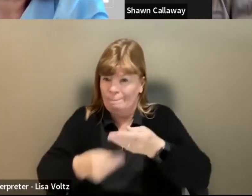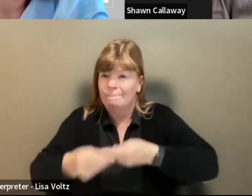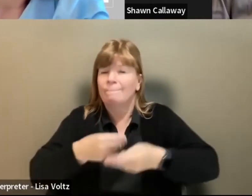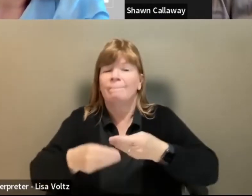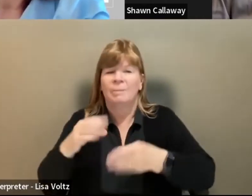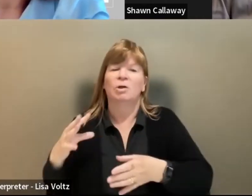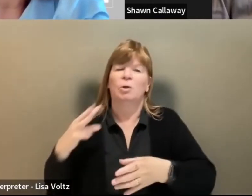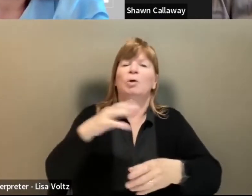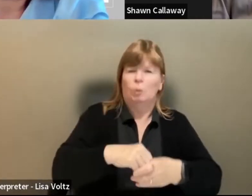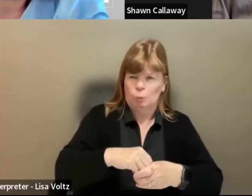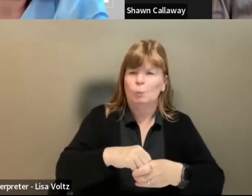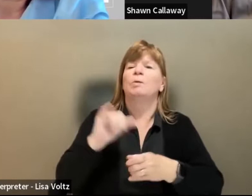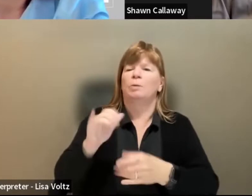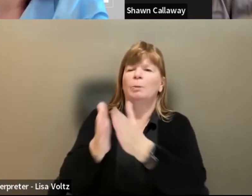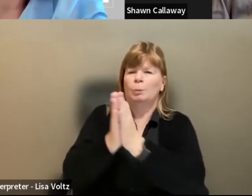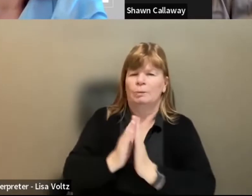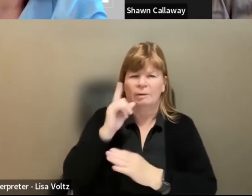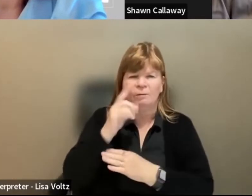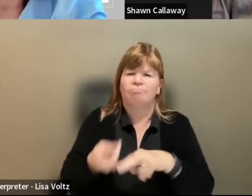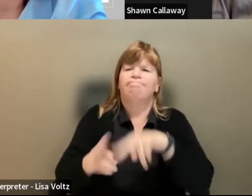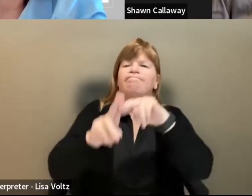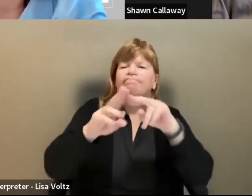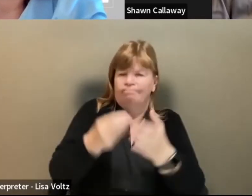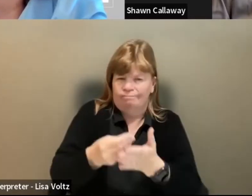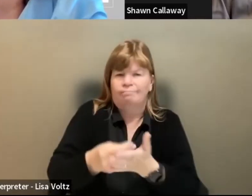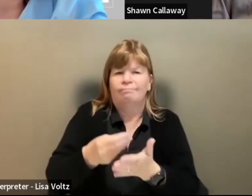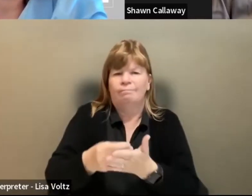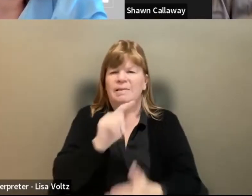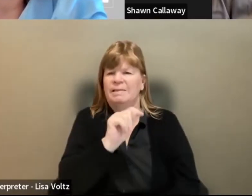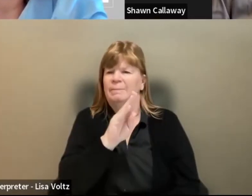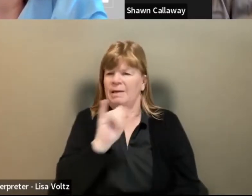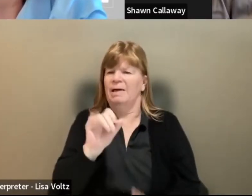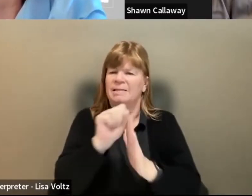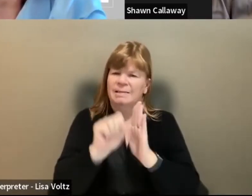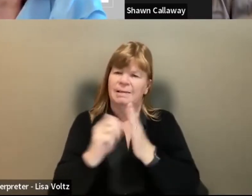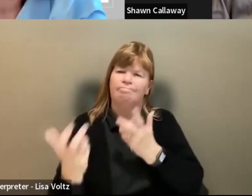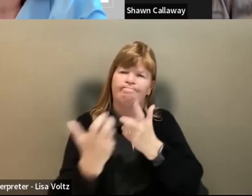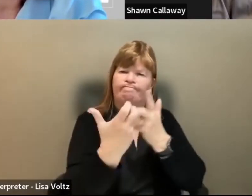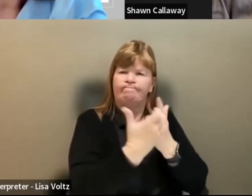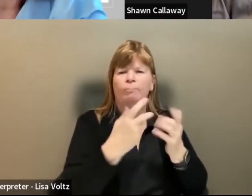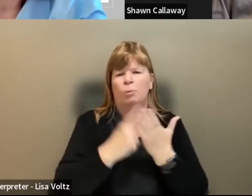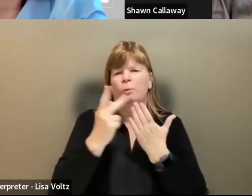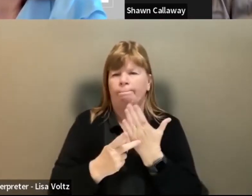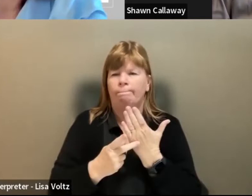request for increased funding in TBI State Partnership Programs.